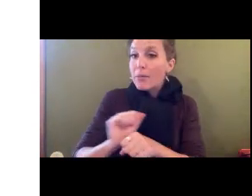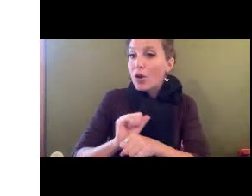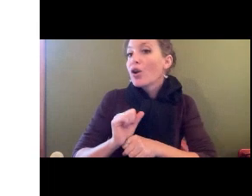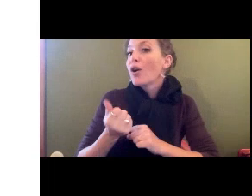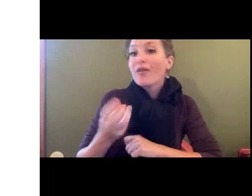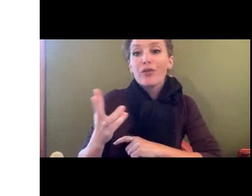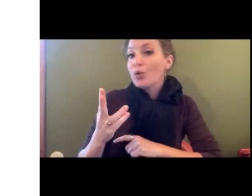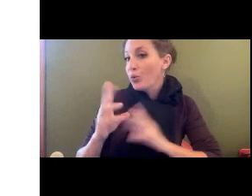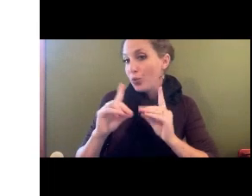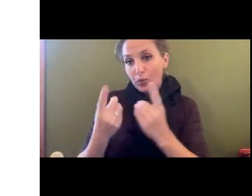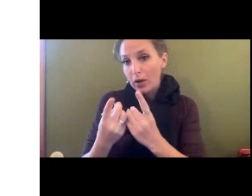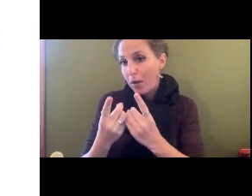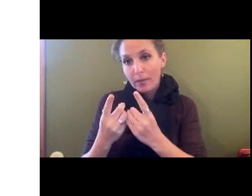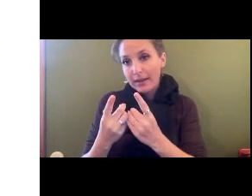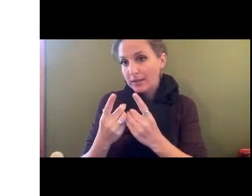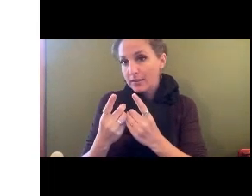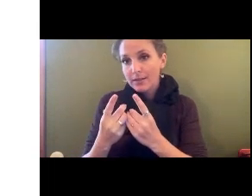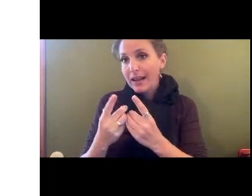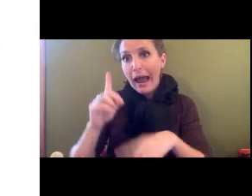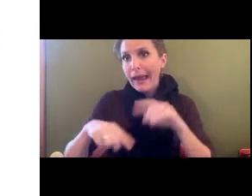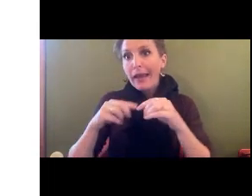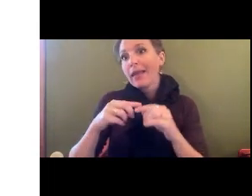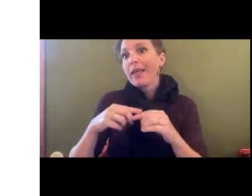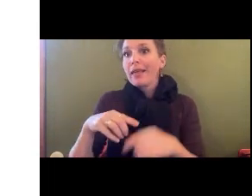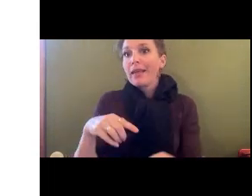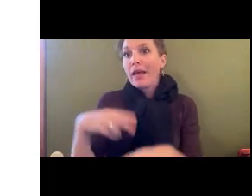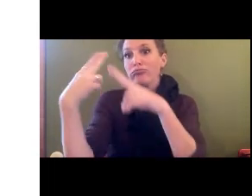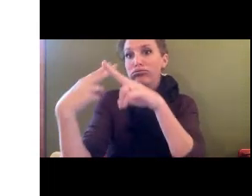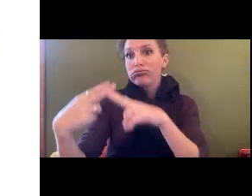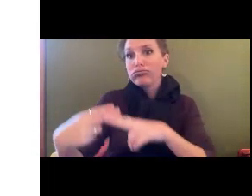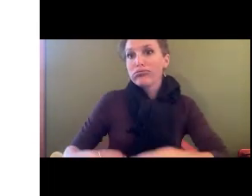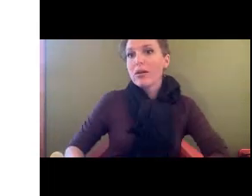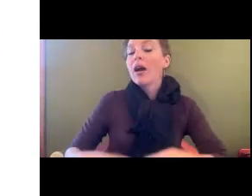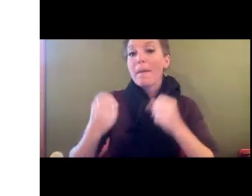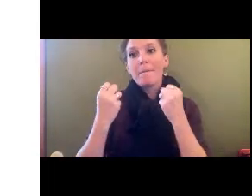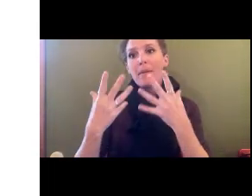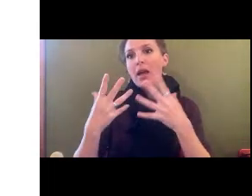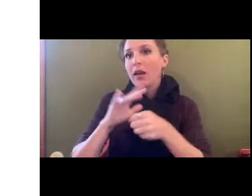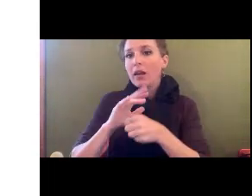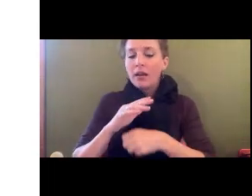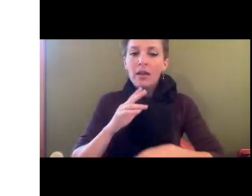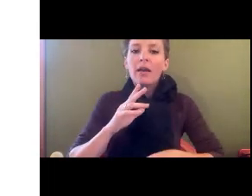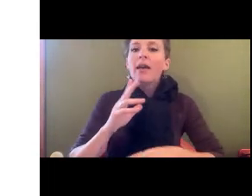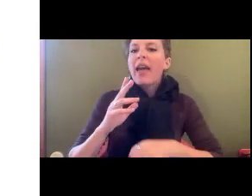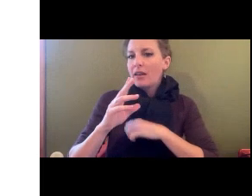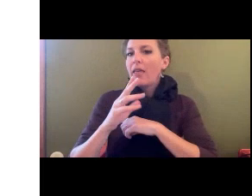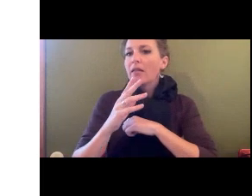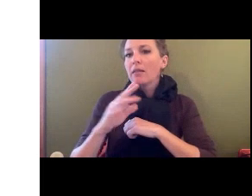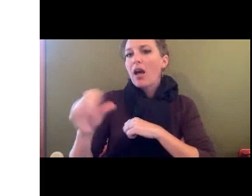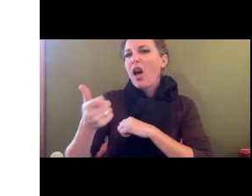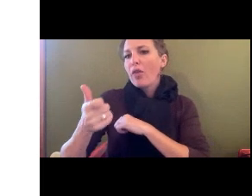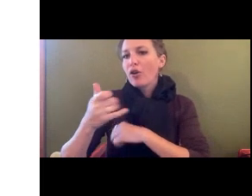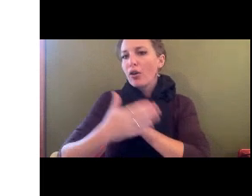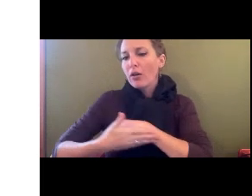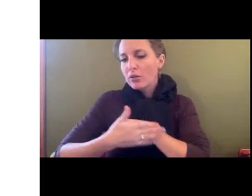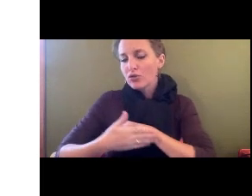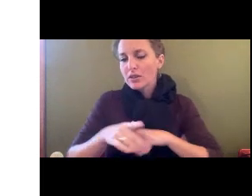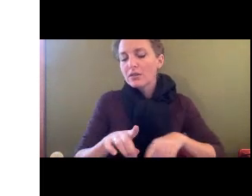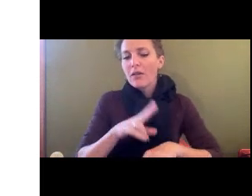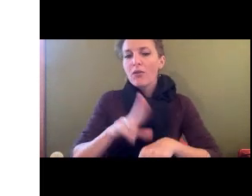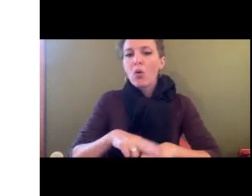agencies that are involved in this effort. I can't name everybody because there's so many. And we also have foreign governments, of course. There's the